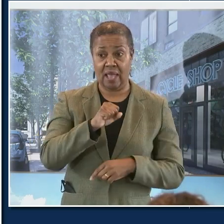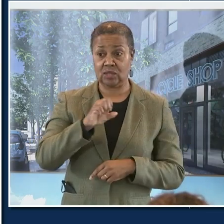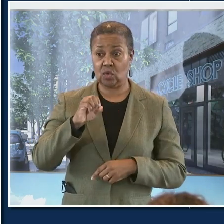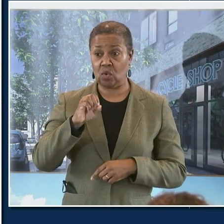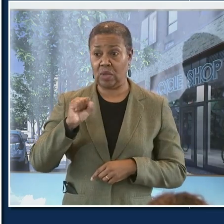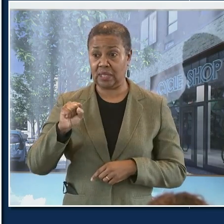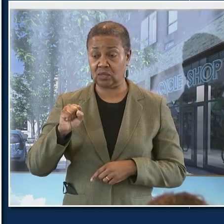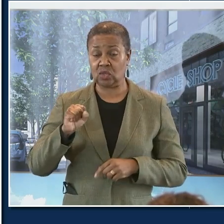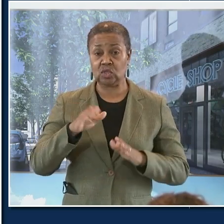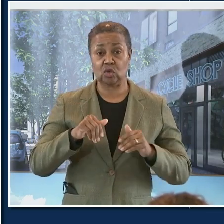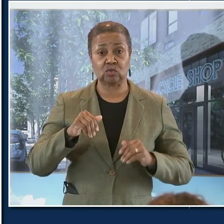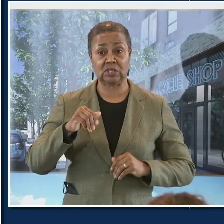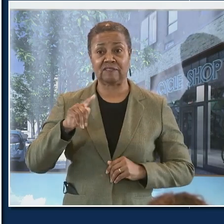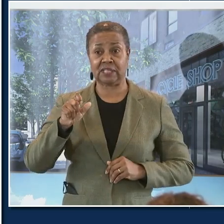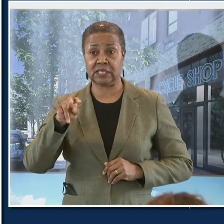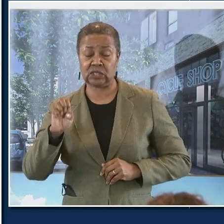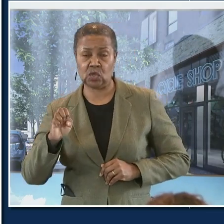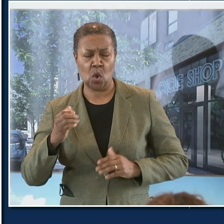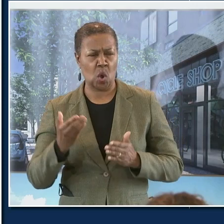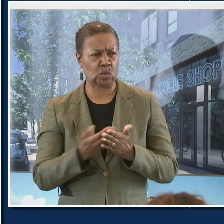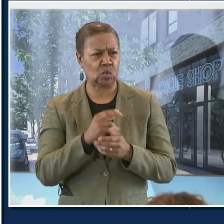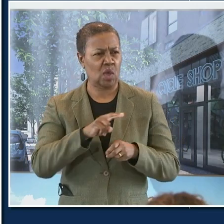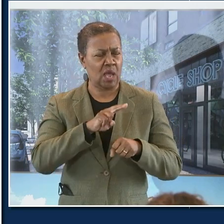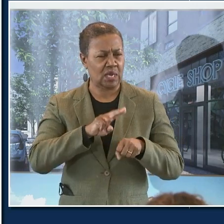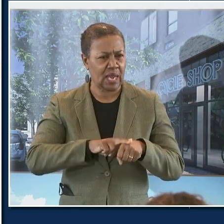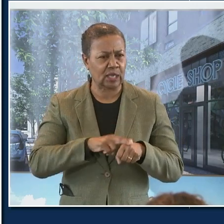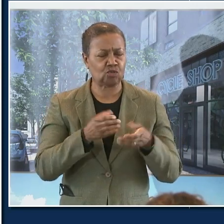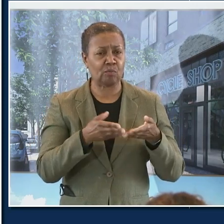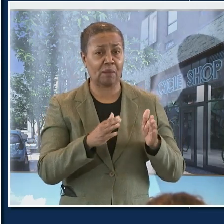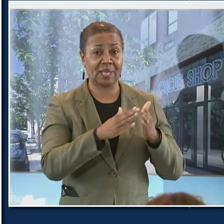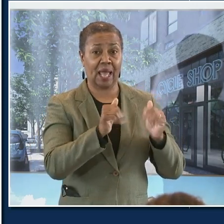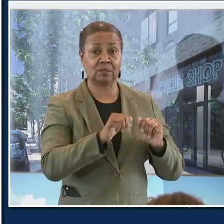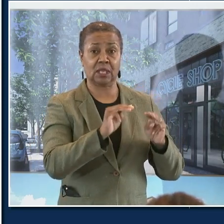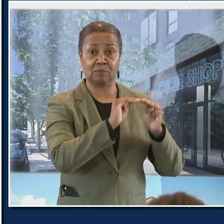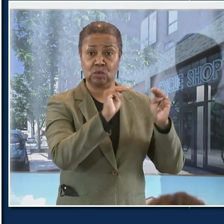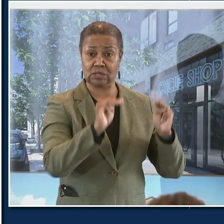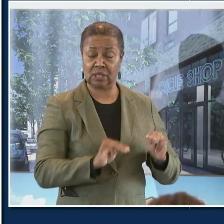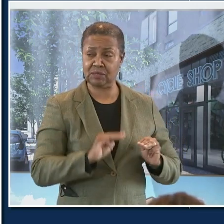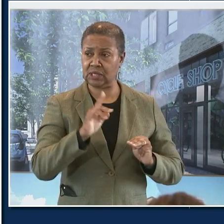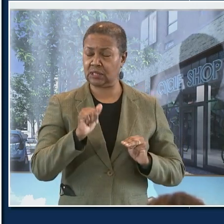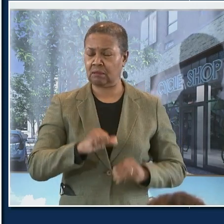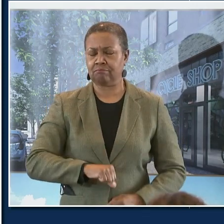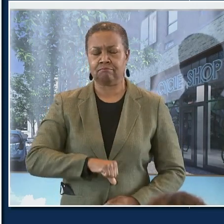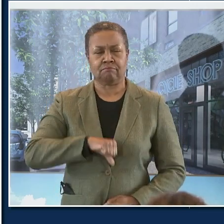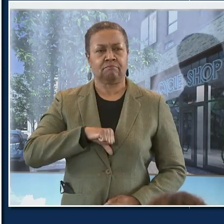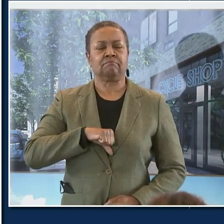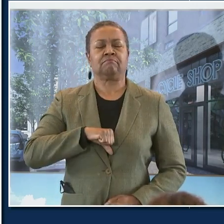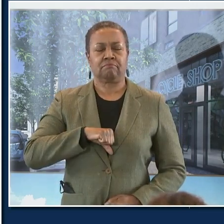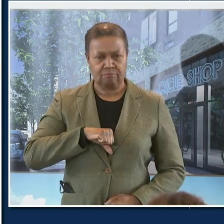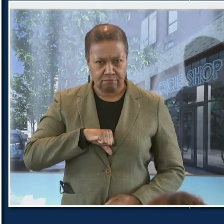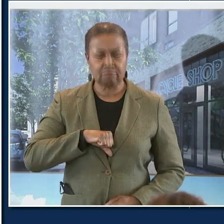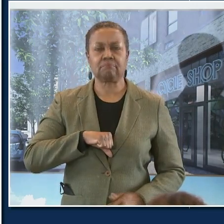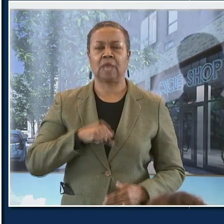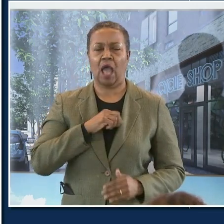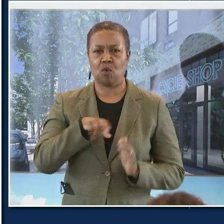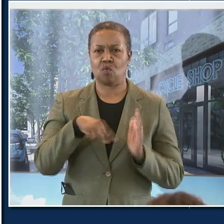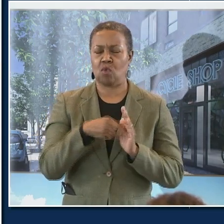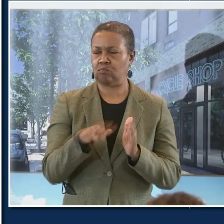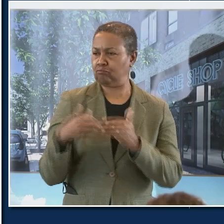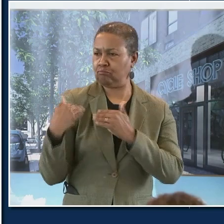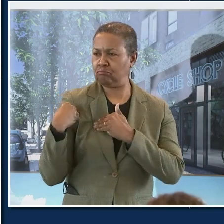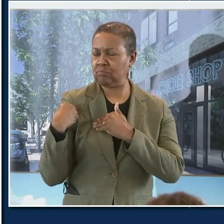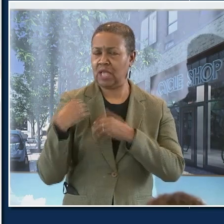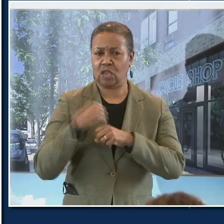Children's Village, or the new National Public Housing Museum, CHA is really proud of the role that we can play